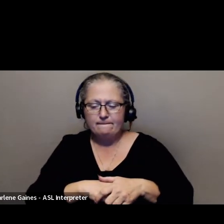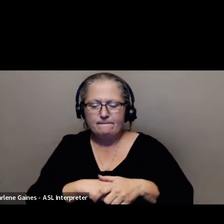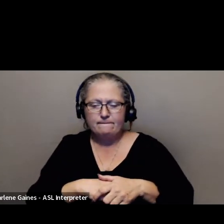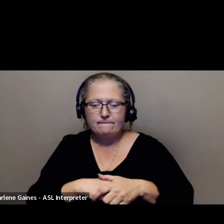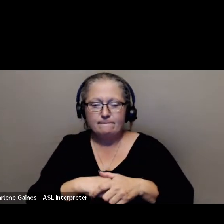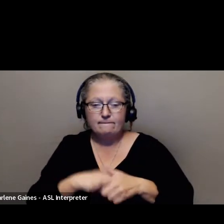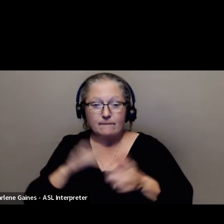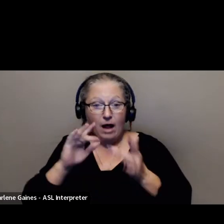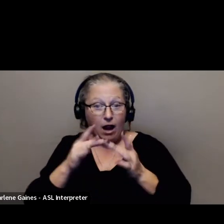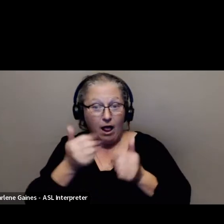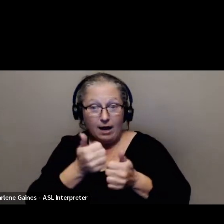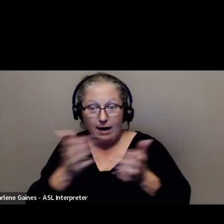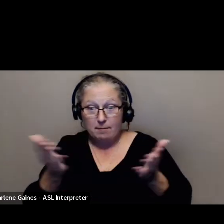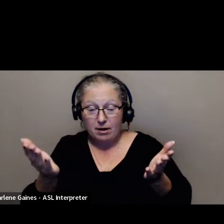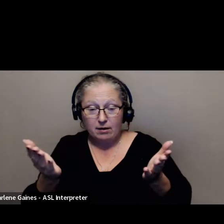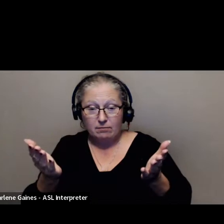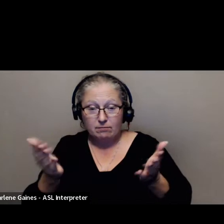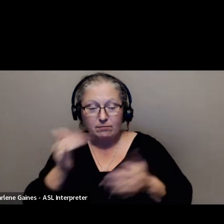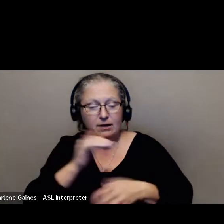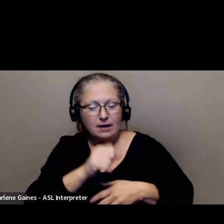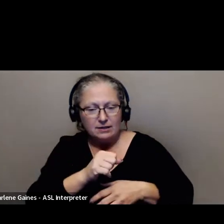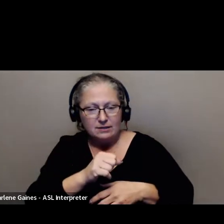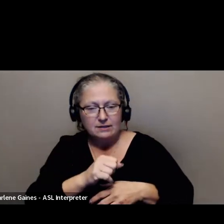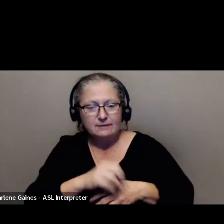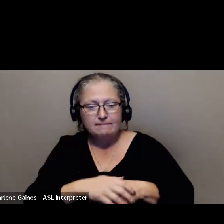Anyone online? Yes.